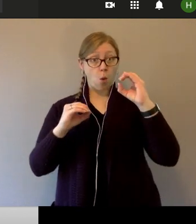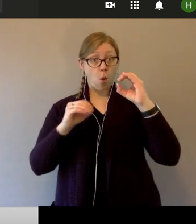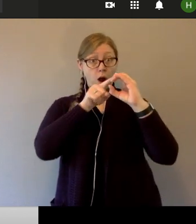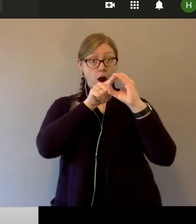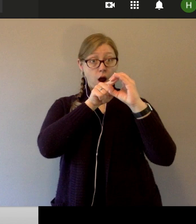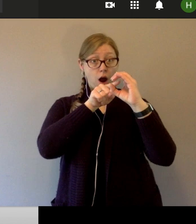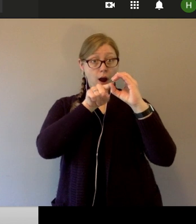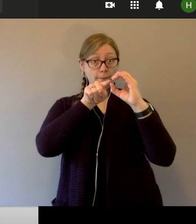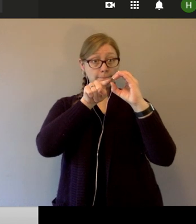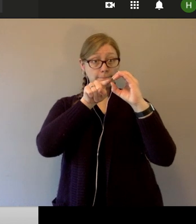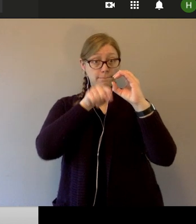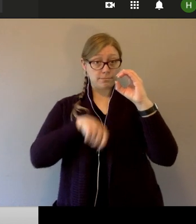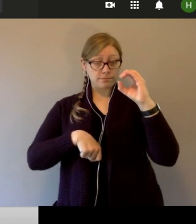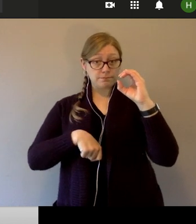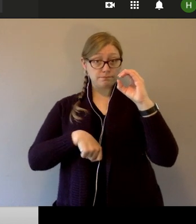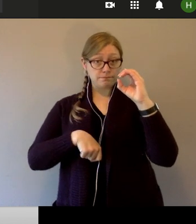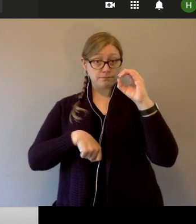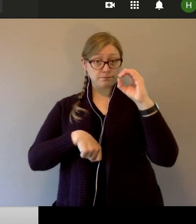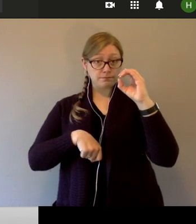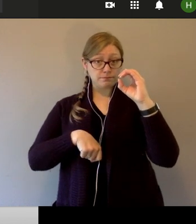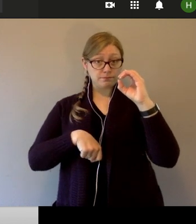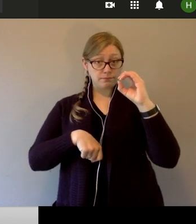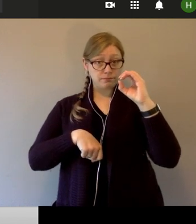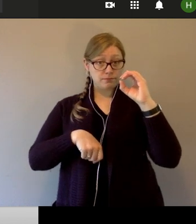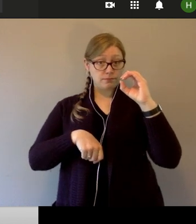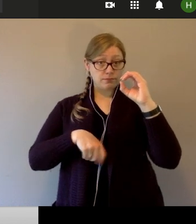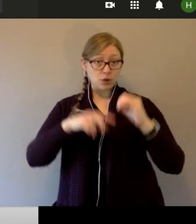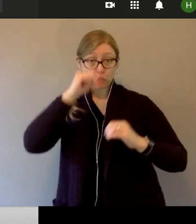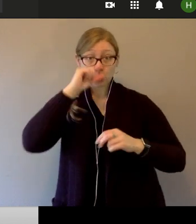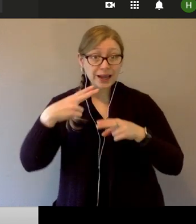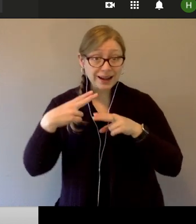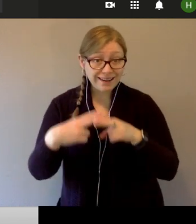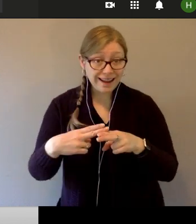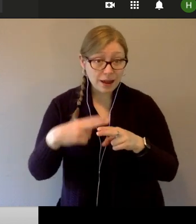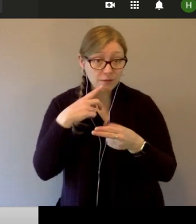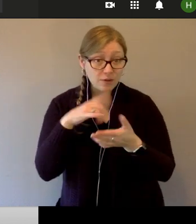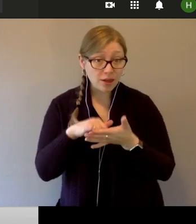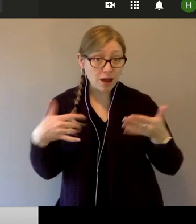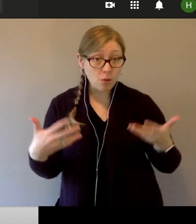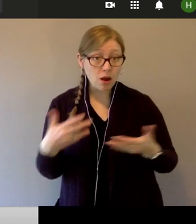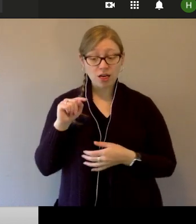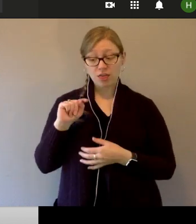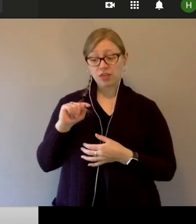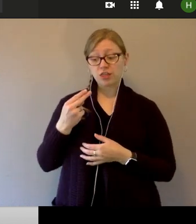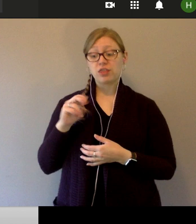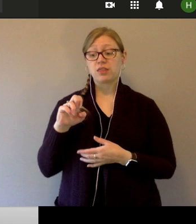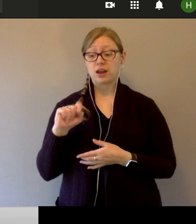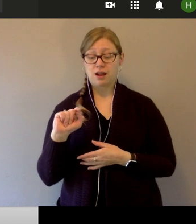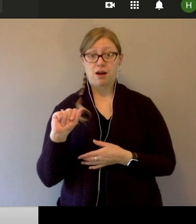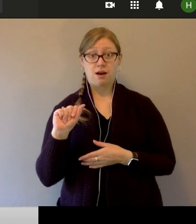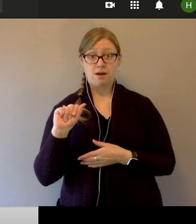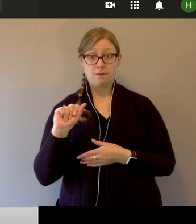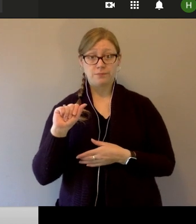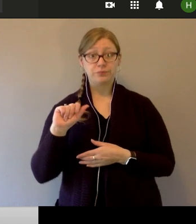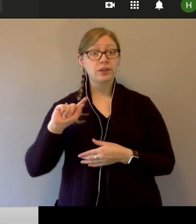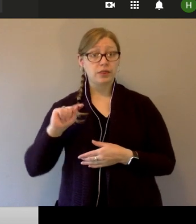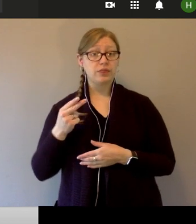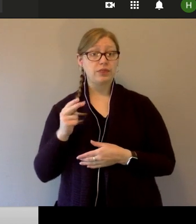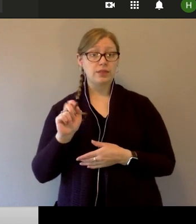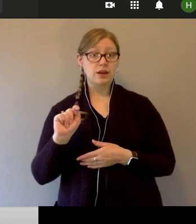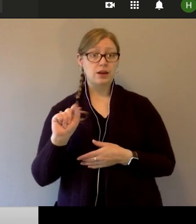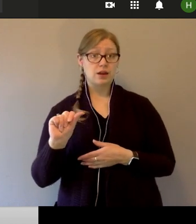line through the middle. It's got the Greek name for this letter is theta, and it's often used to represent